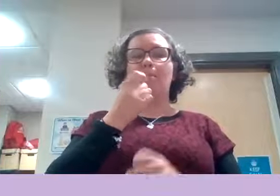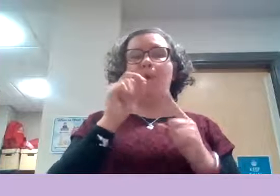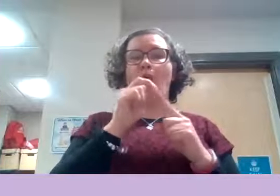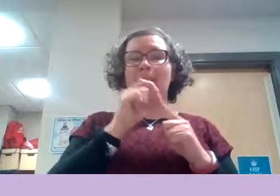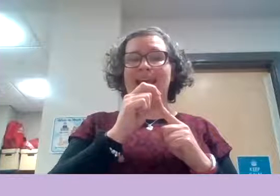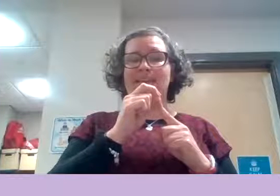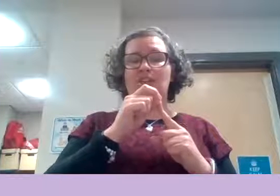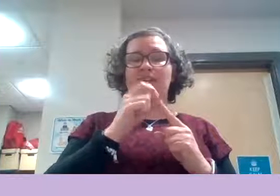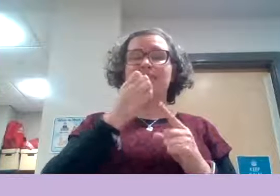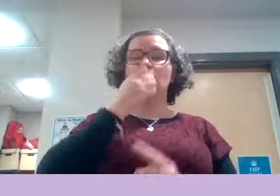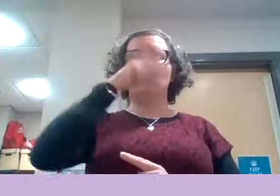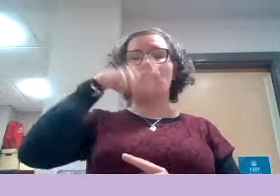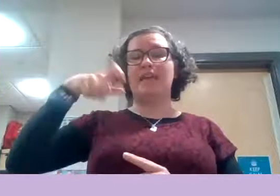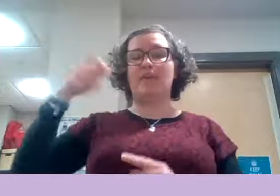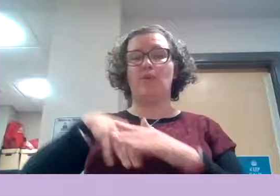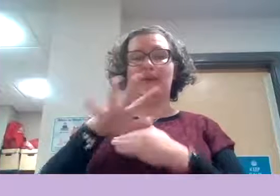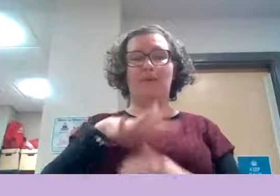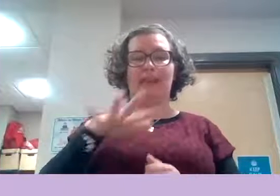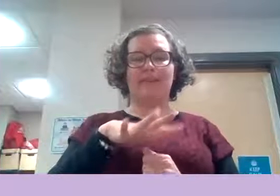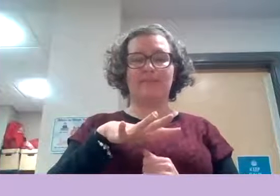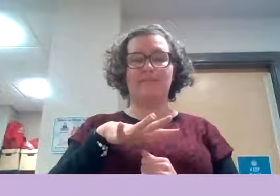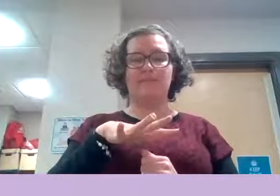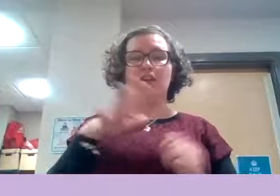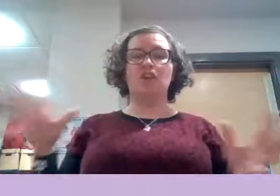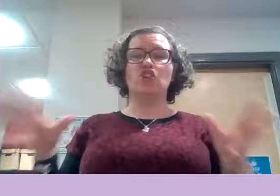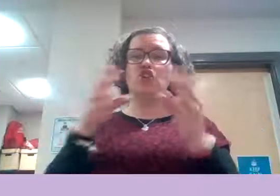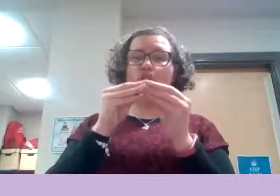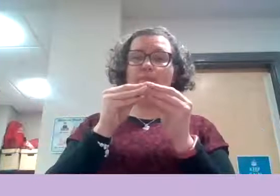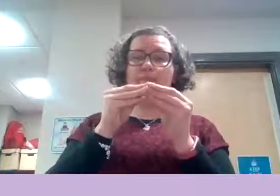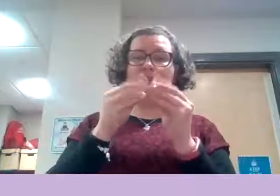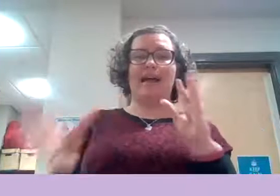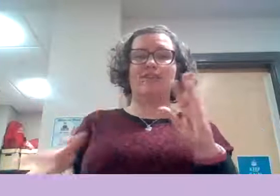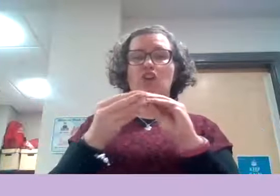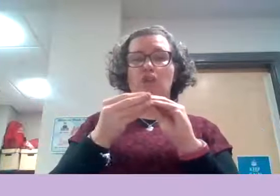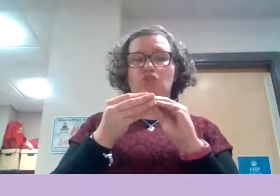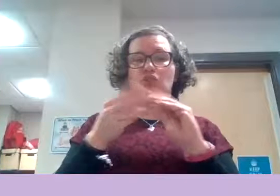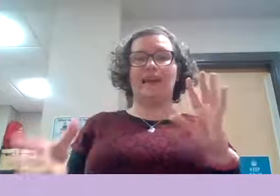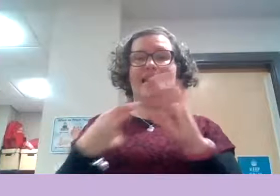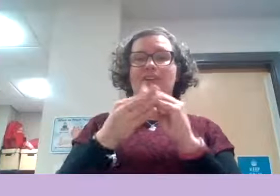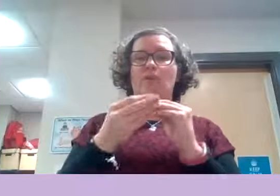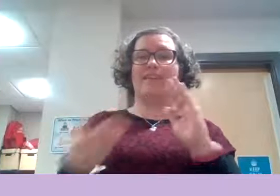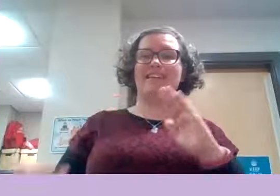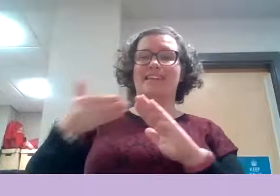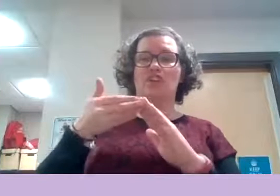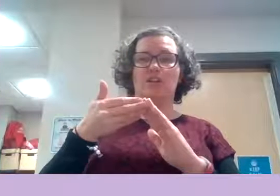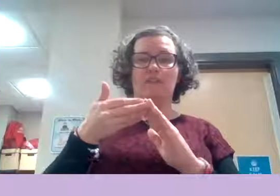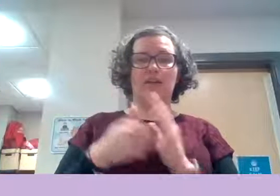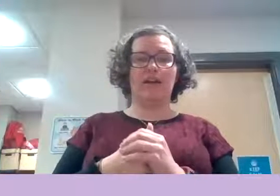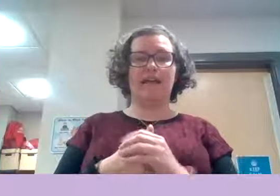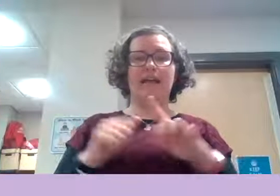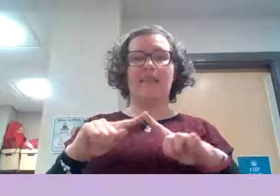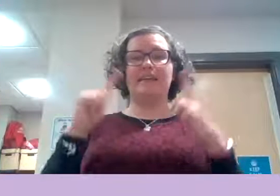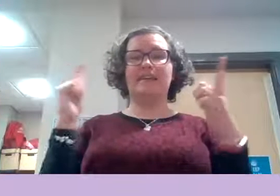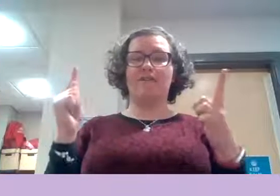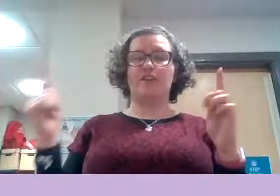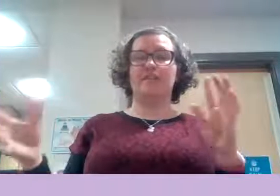The population is the number of people in a place. Sum and total are linked with addition,